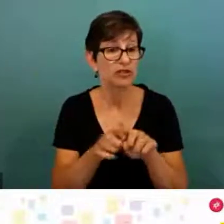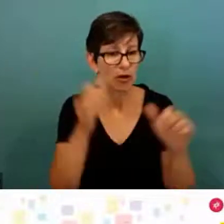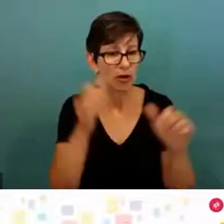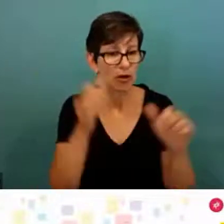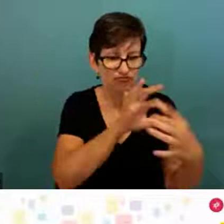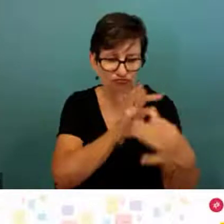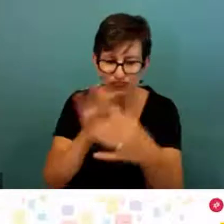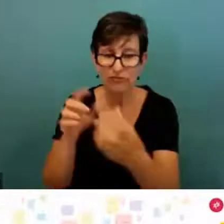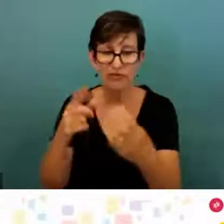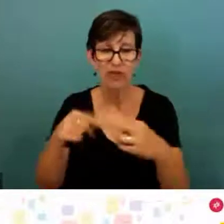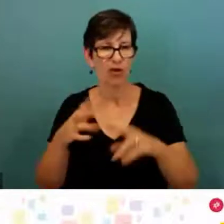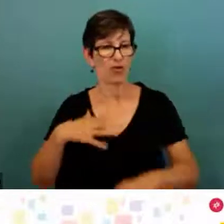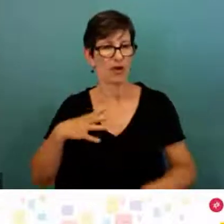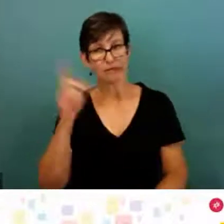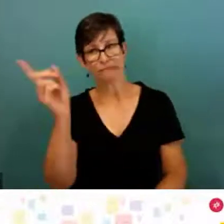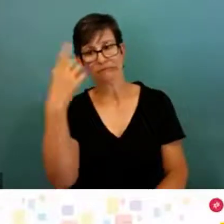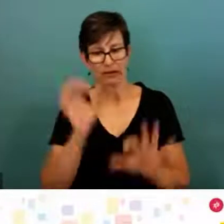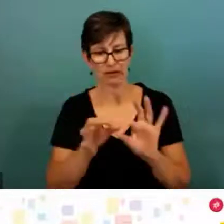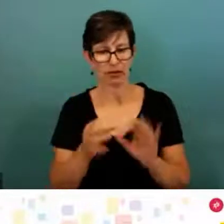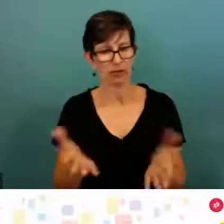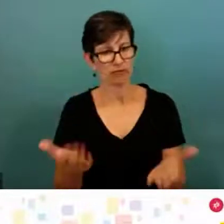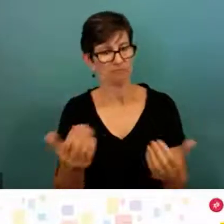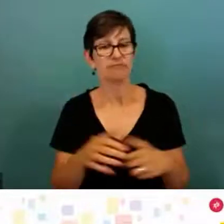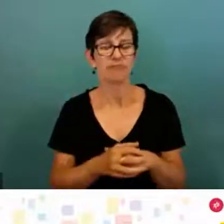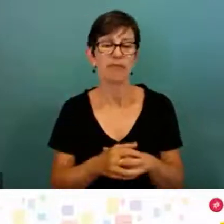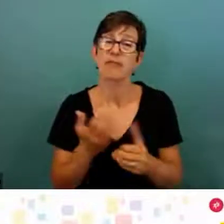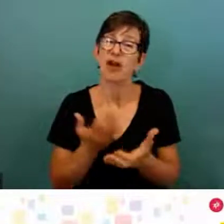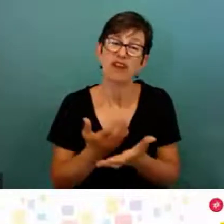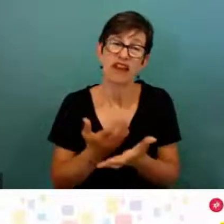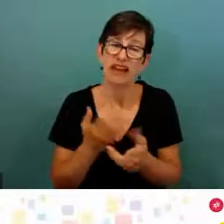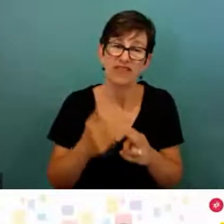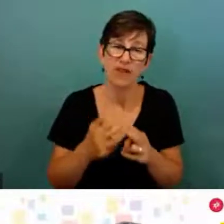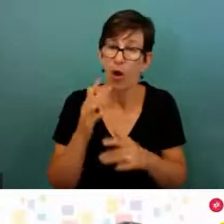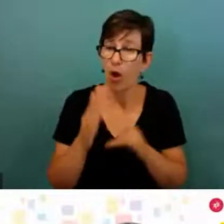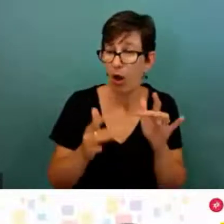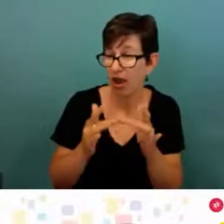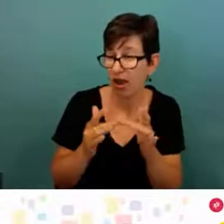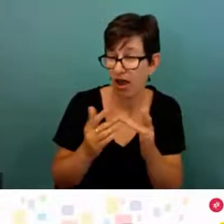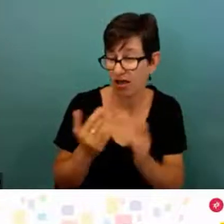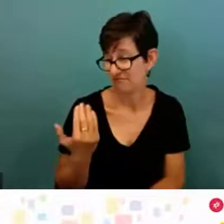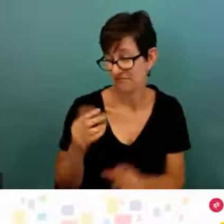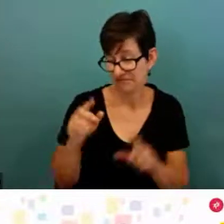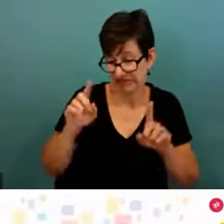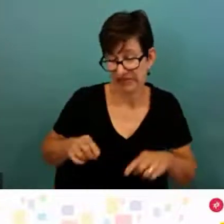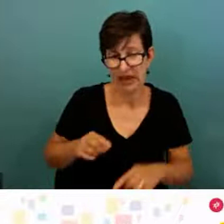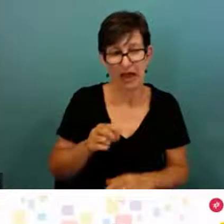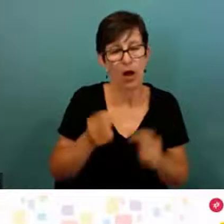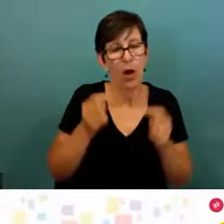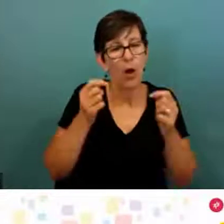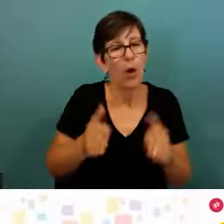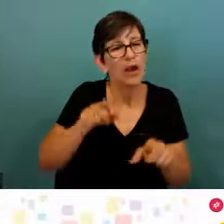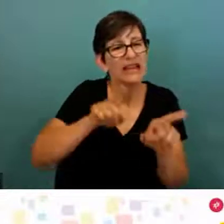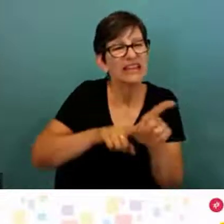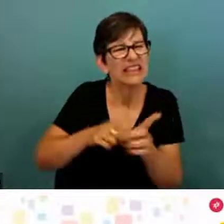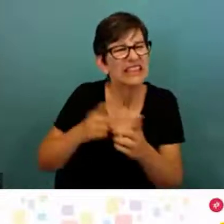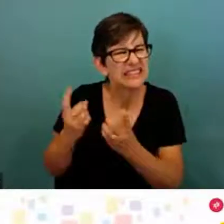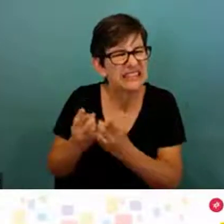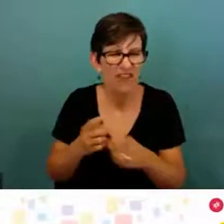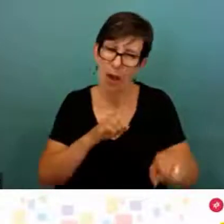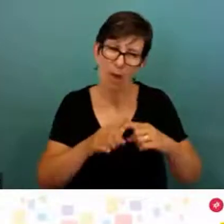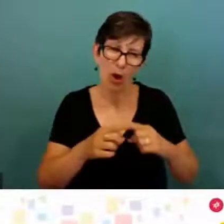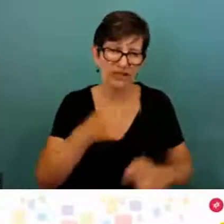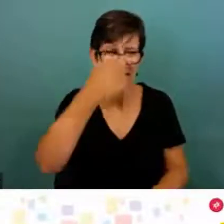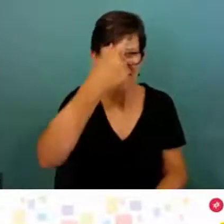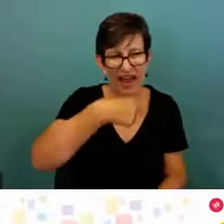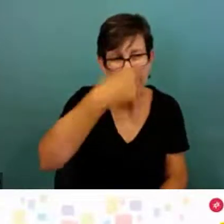needed, but our online sort of journey has only really just started with the early years stuff, and then it's more face-to-face and individually.